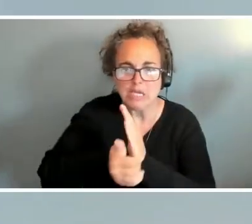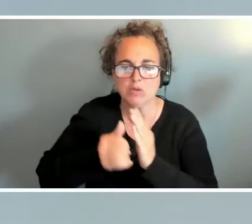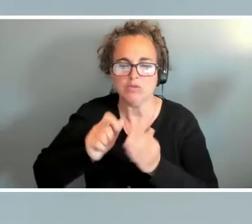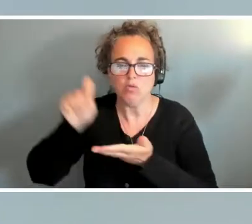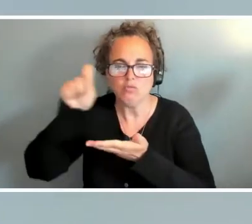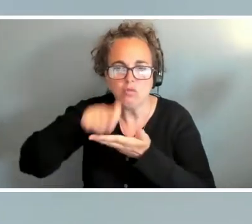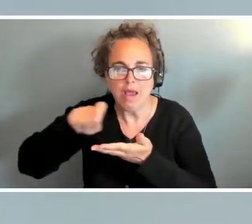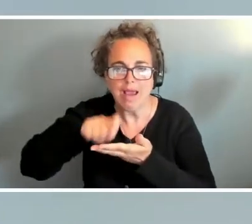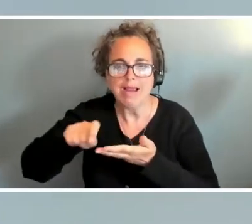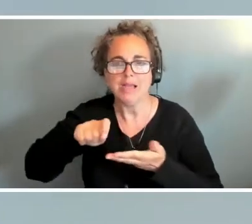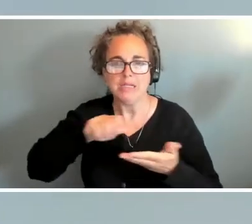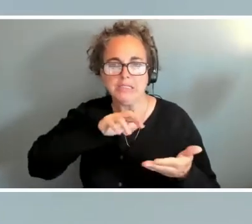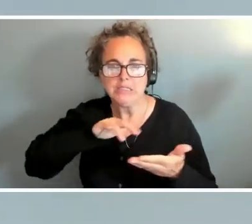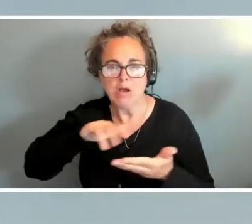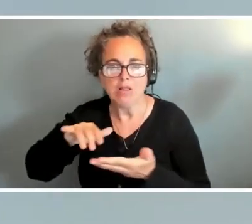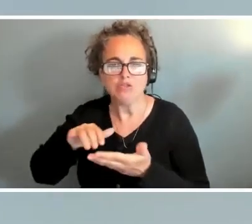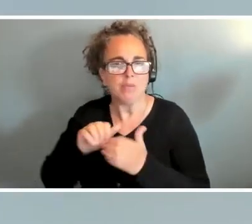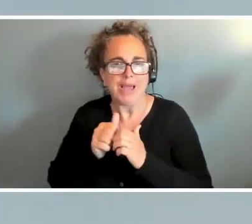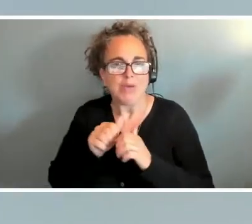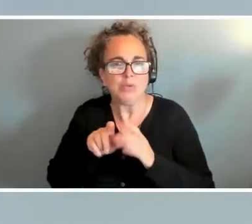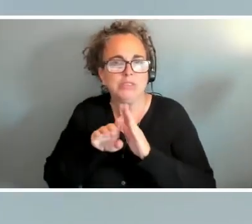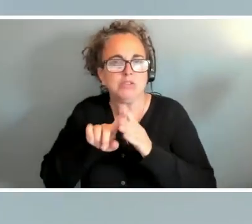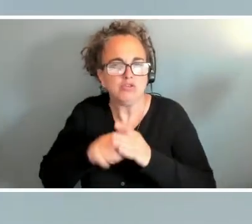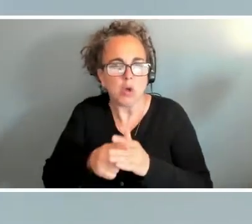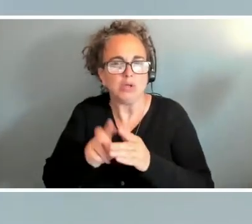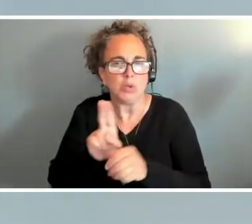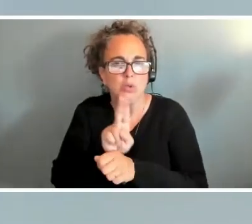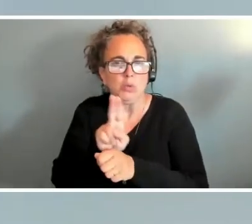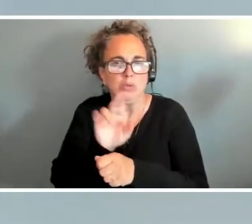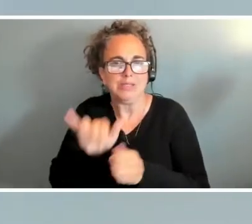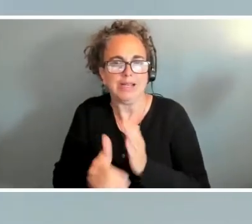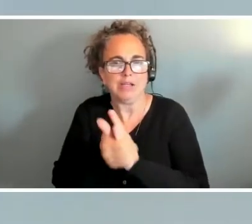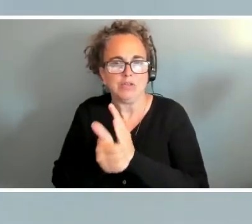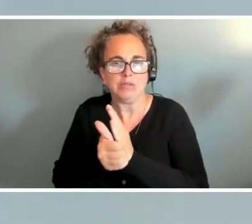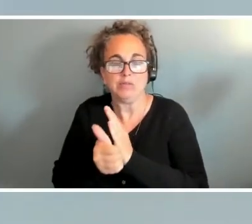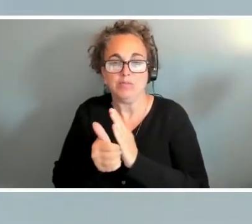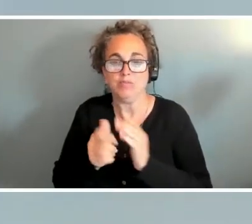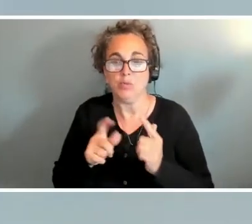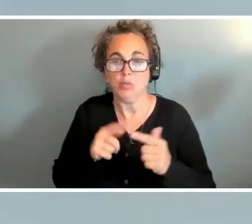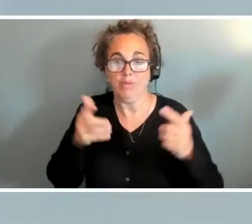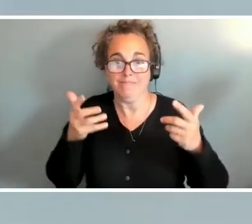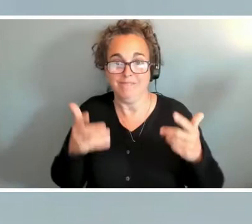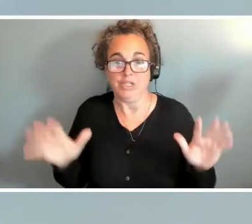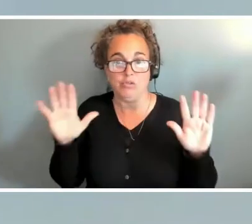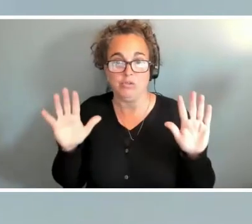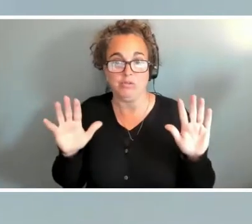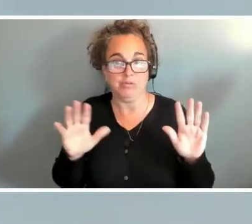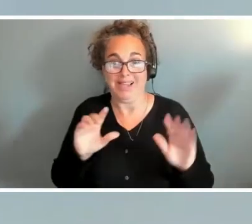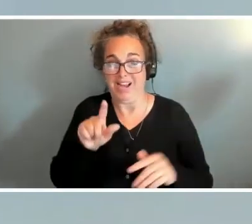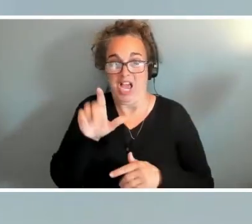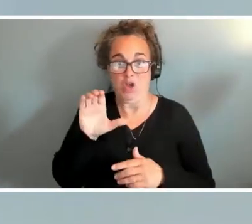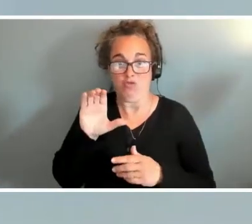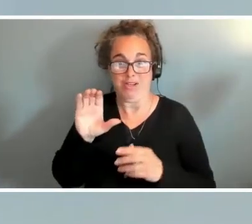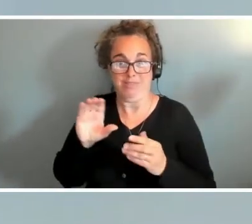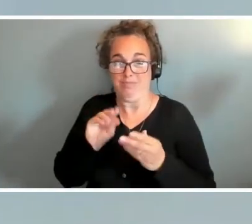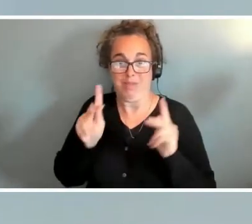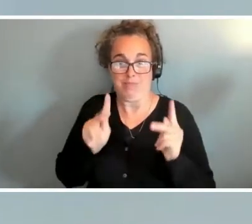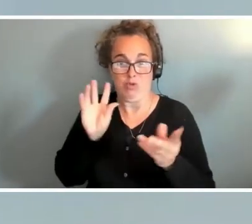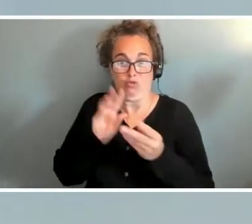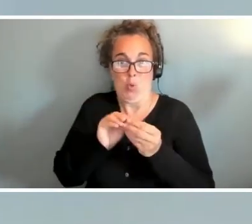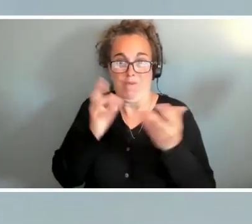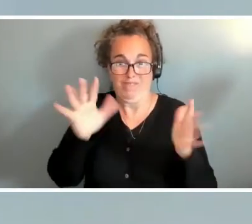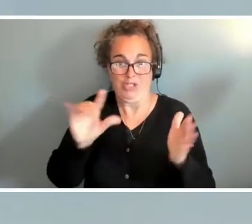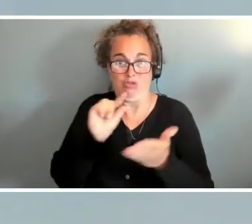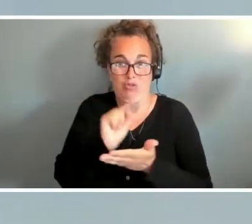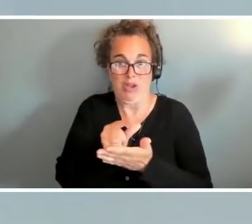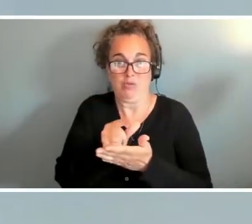scholarship? We also discovered that after we had graduated 100 folks from the program and we were starting up the National